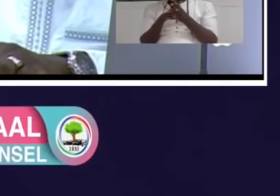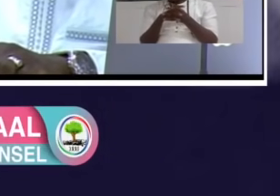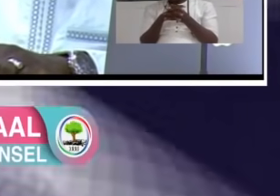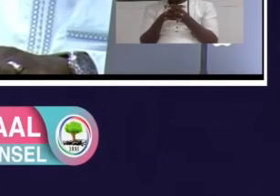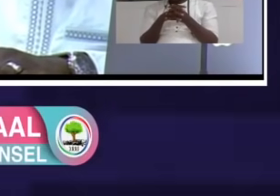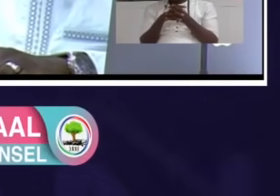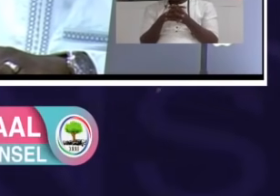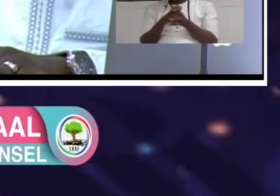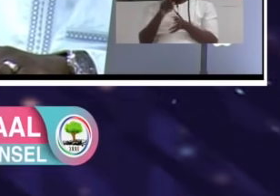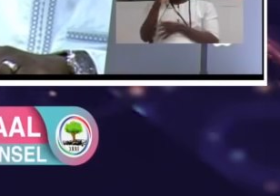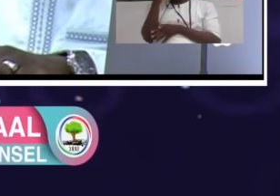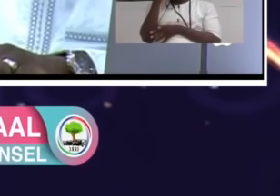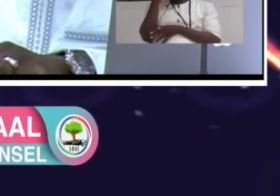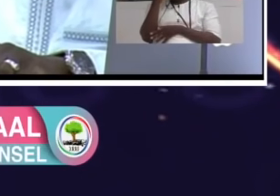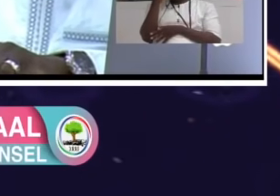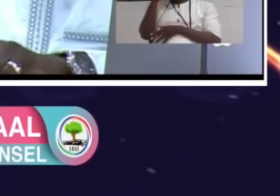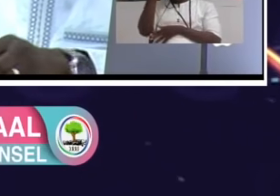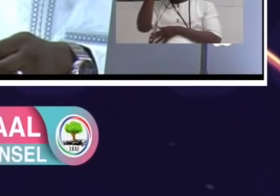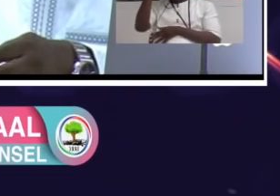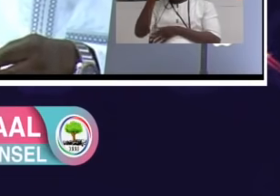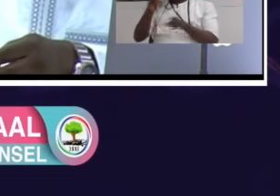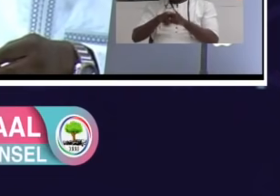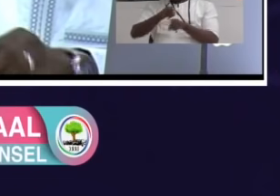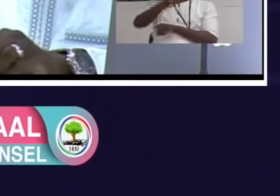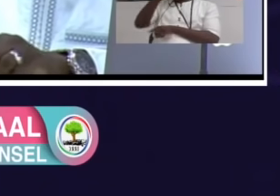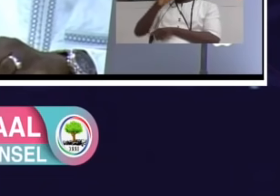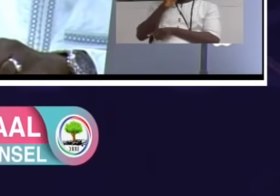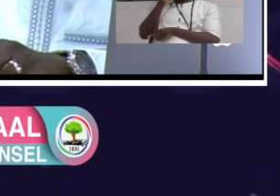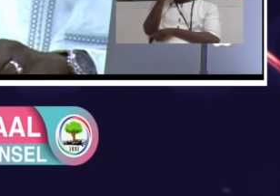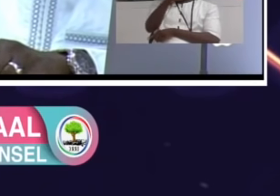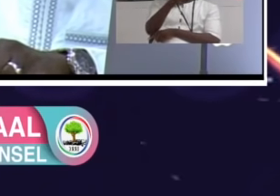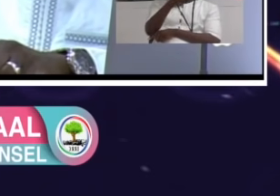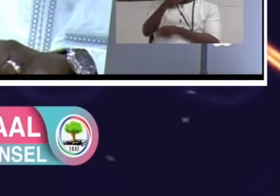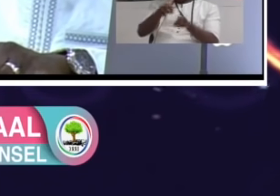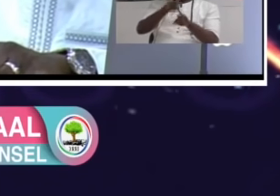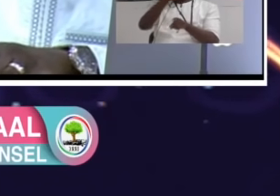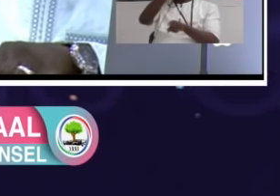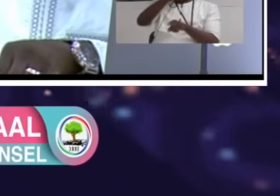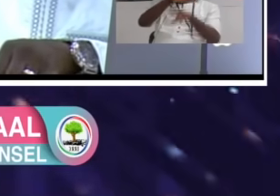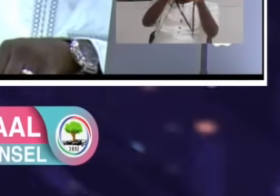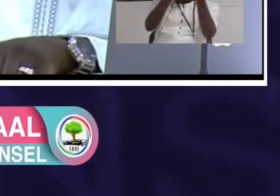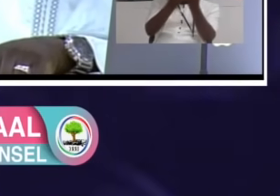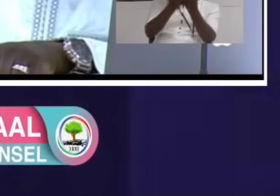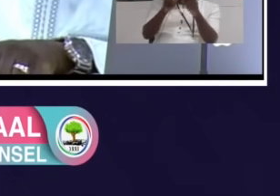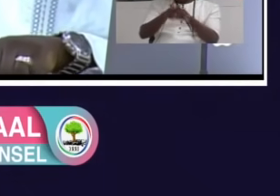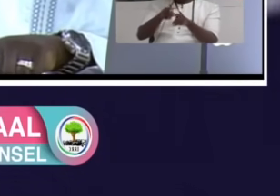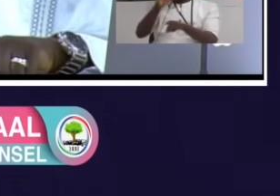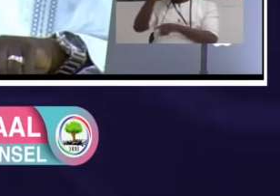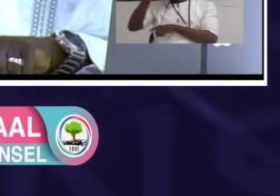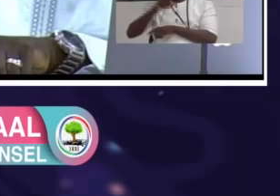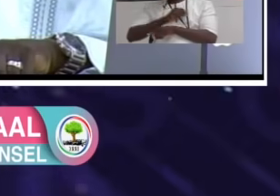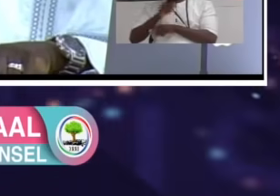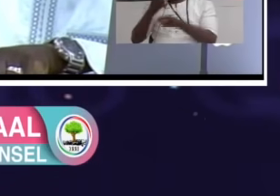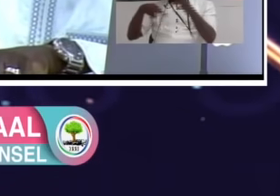the notion, he who pays the piper calls the tunes? Ndax xam nga wax biñ ma de wax